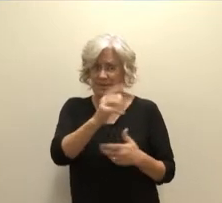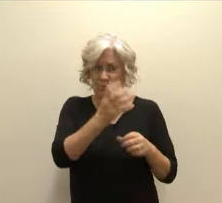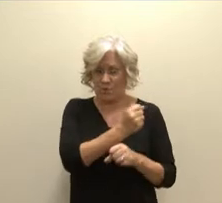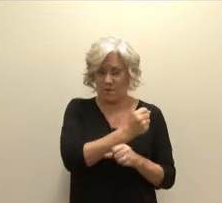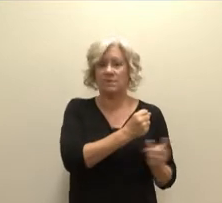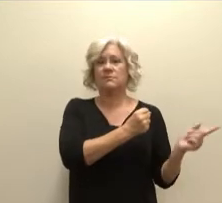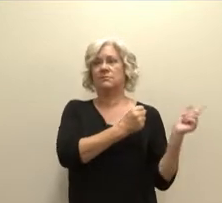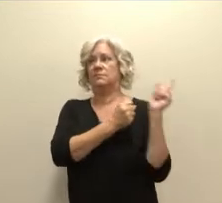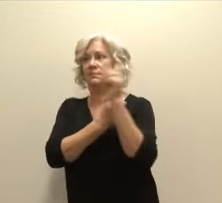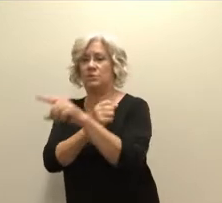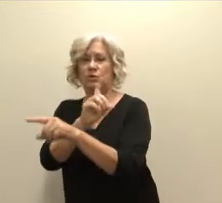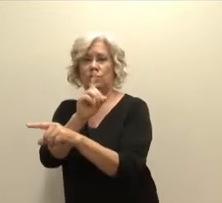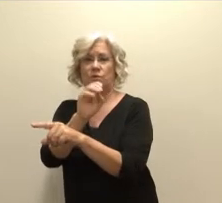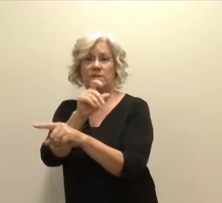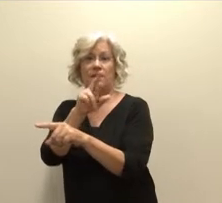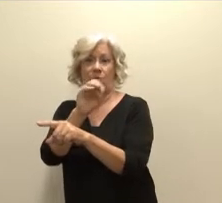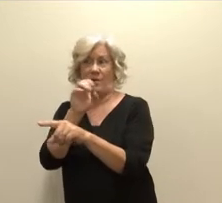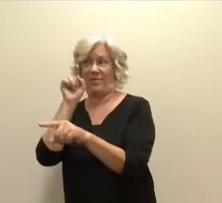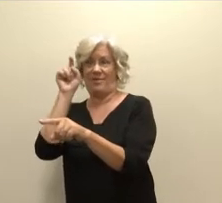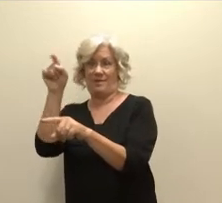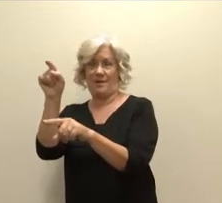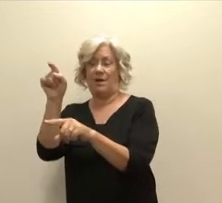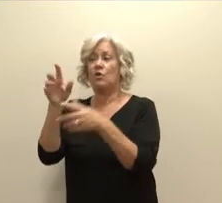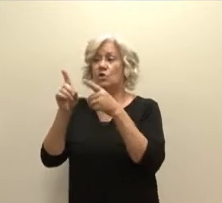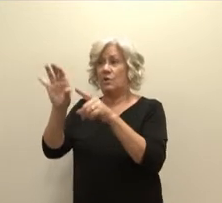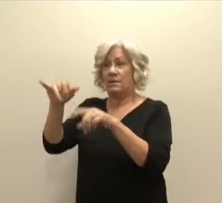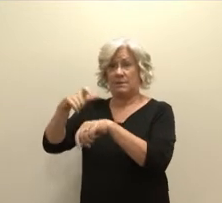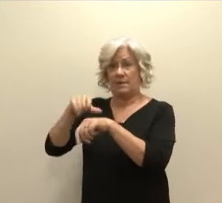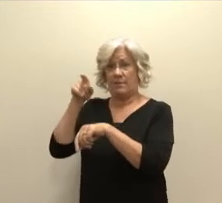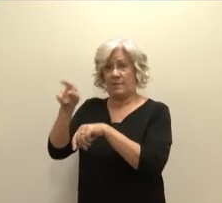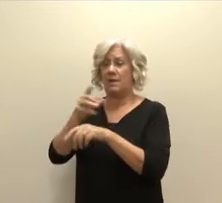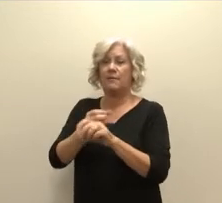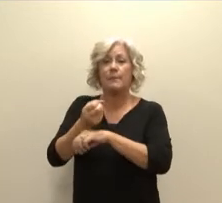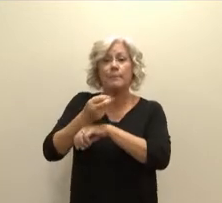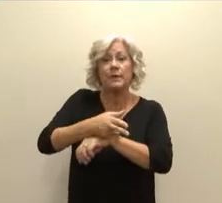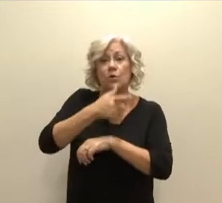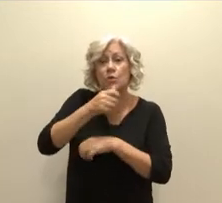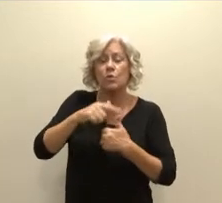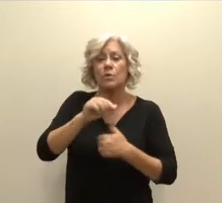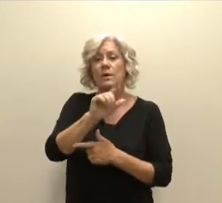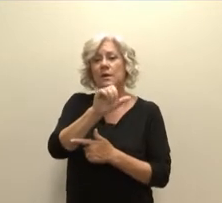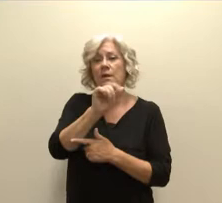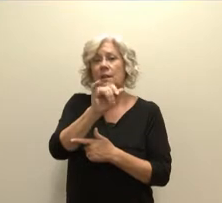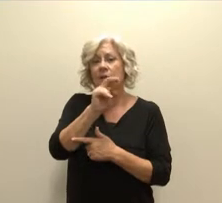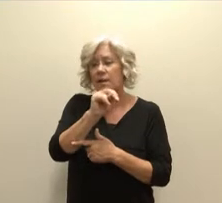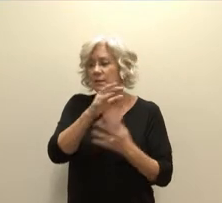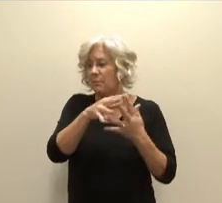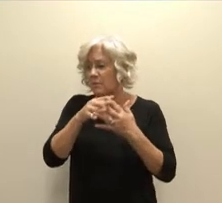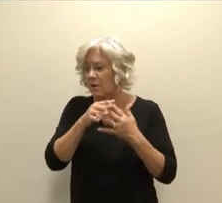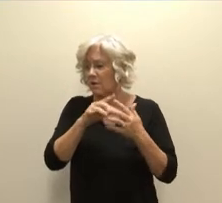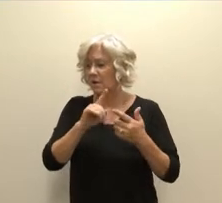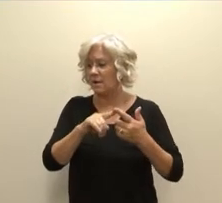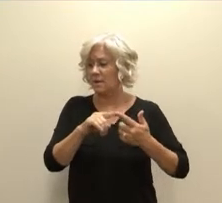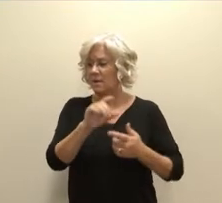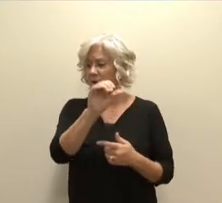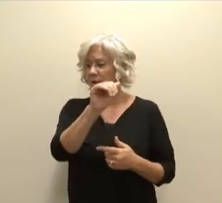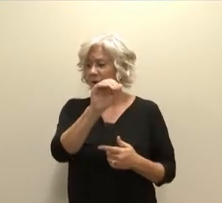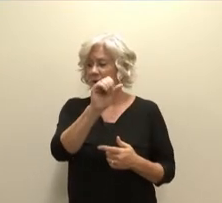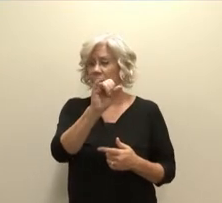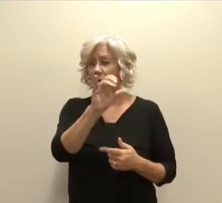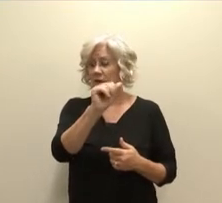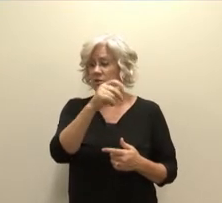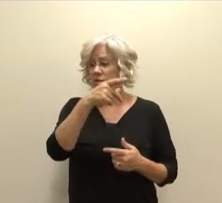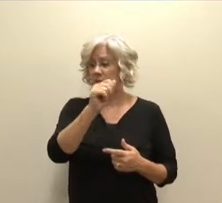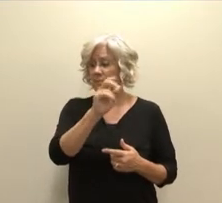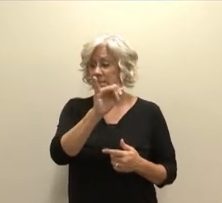head to Delaware. During the World Series, the team won against Latin America. They won against the Asia-Pacific team twice. They beat